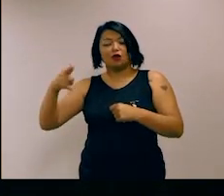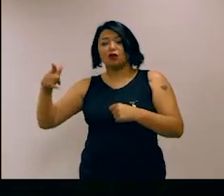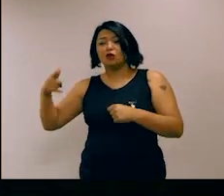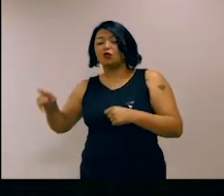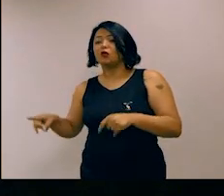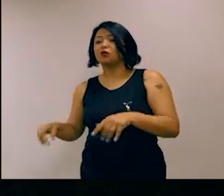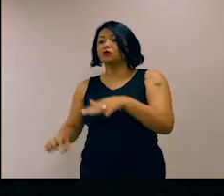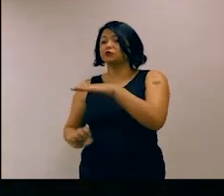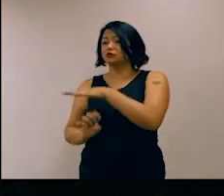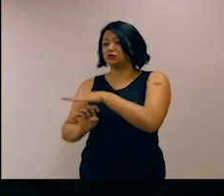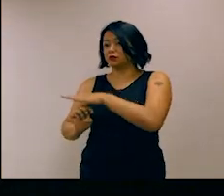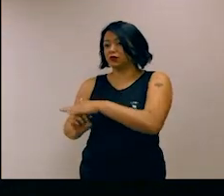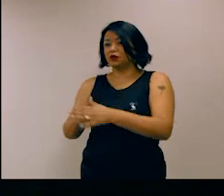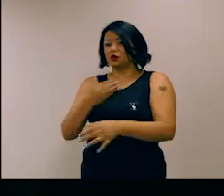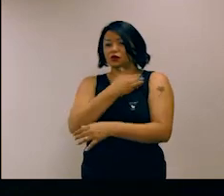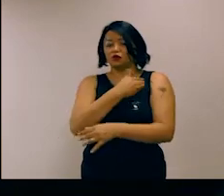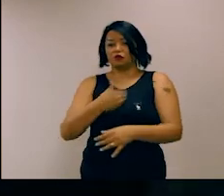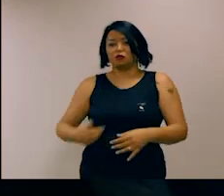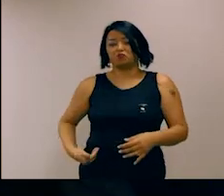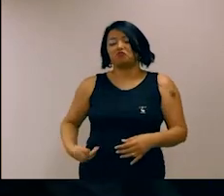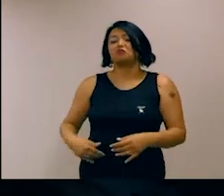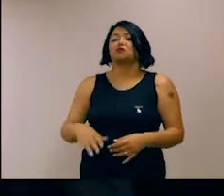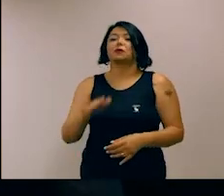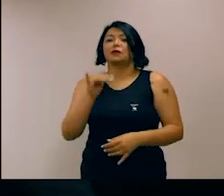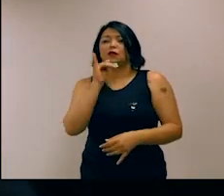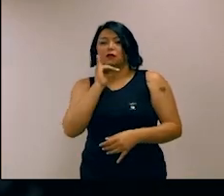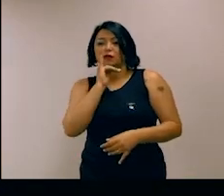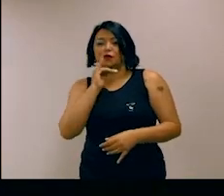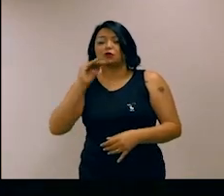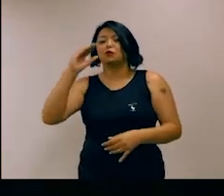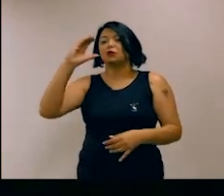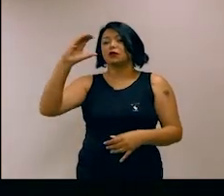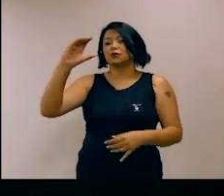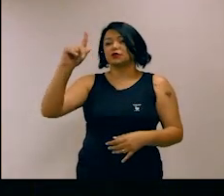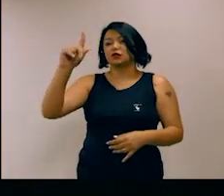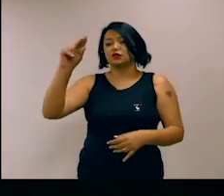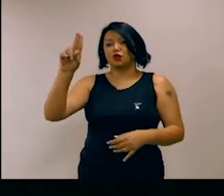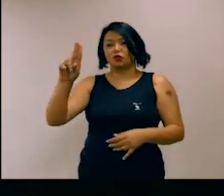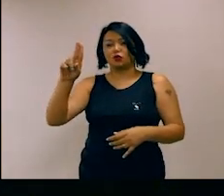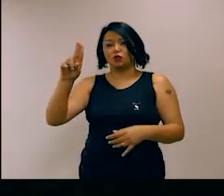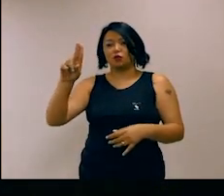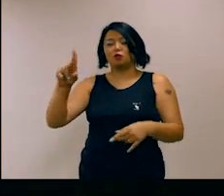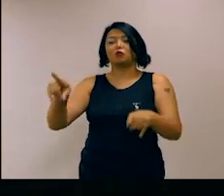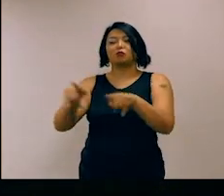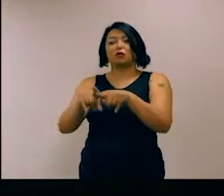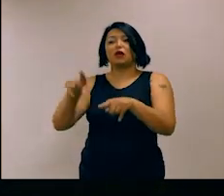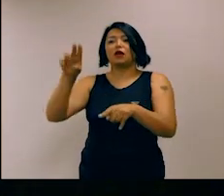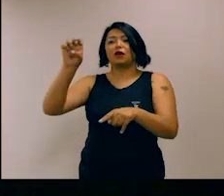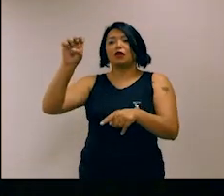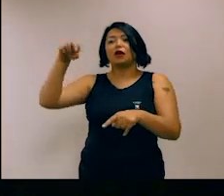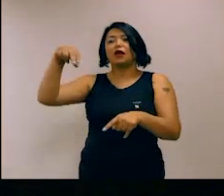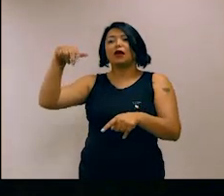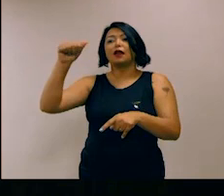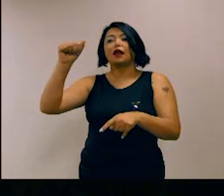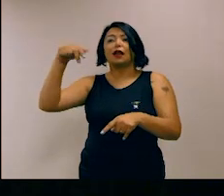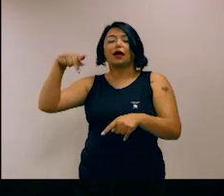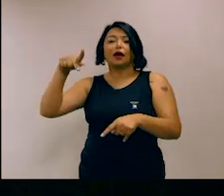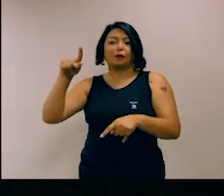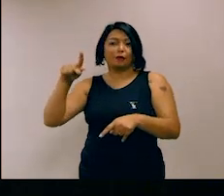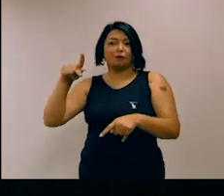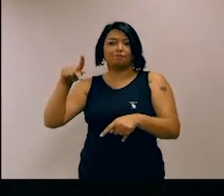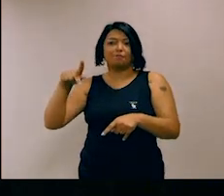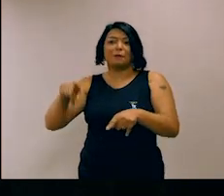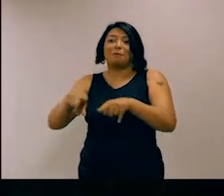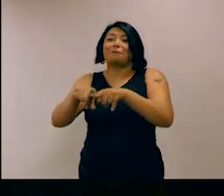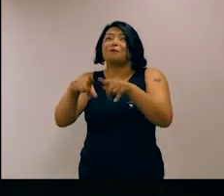and in many other public agencies, and ENAP is one of them. But they are not seen by